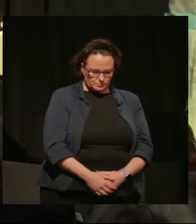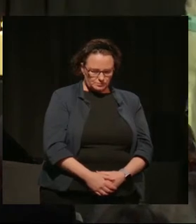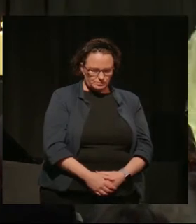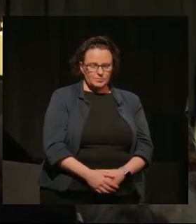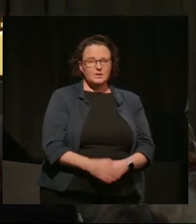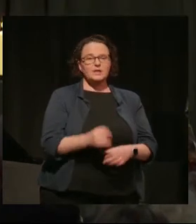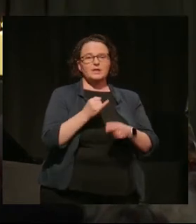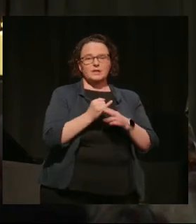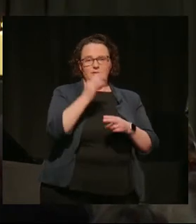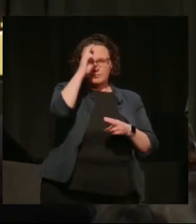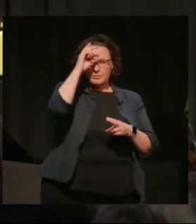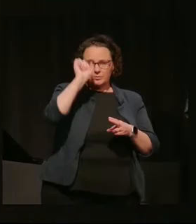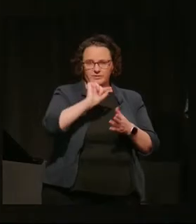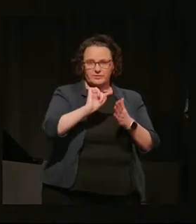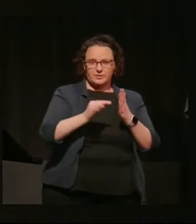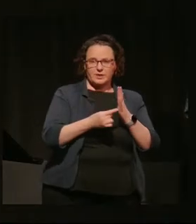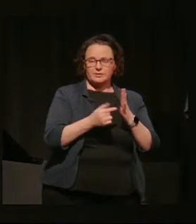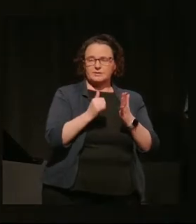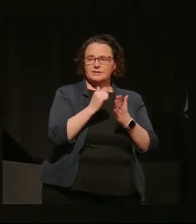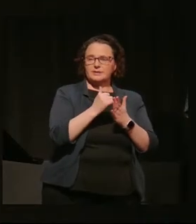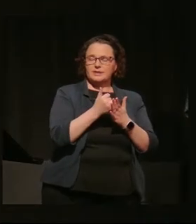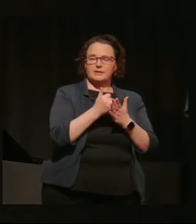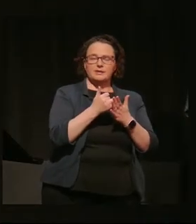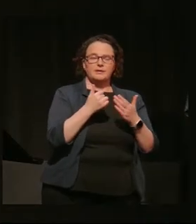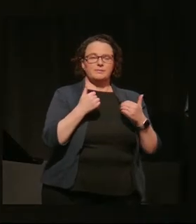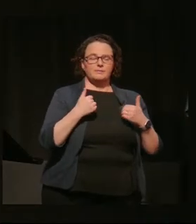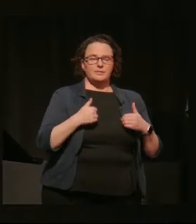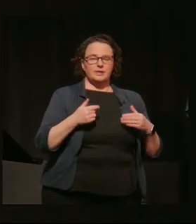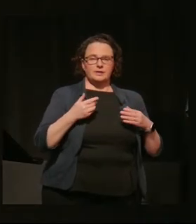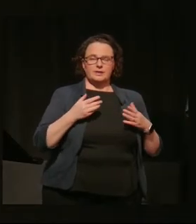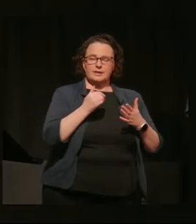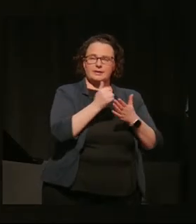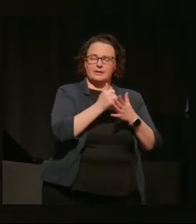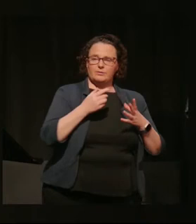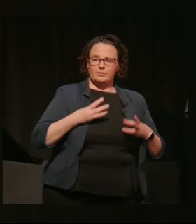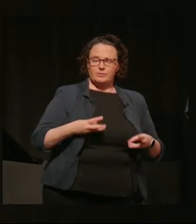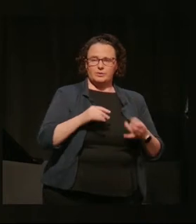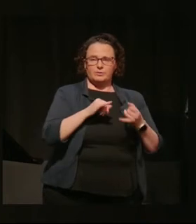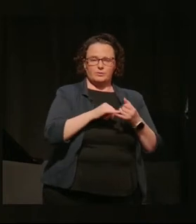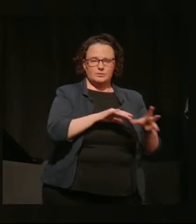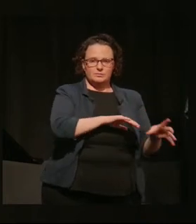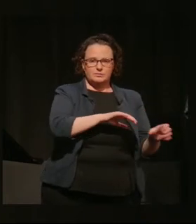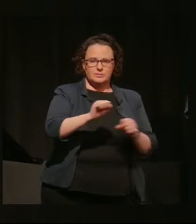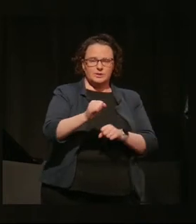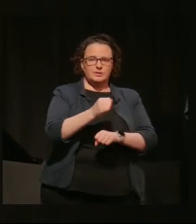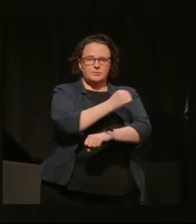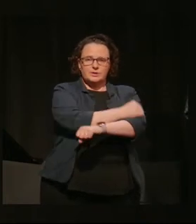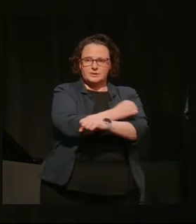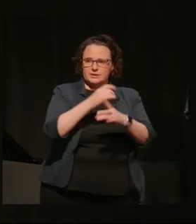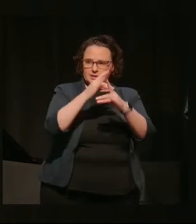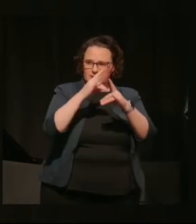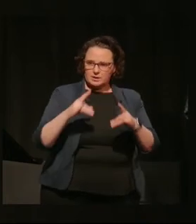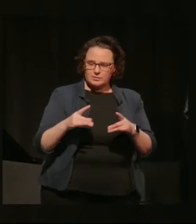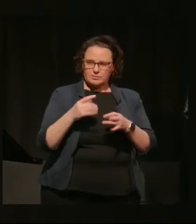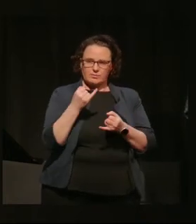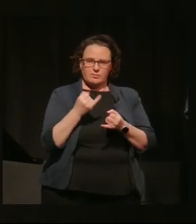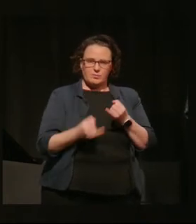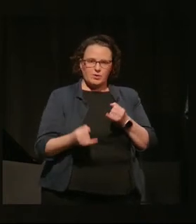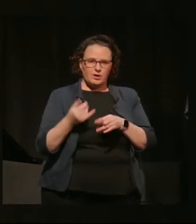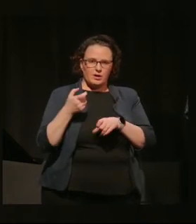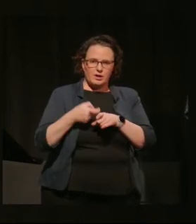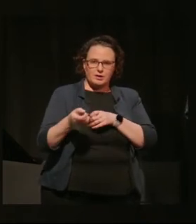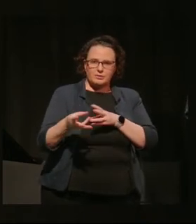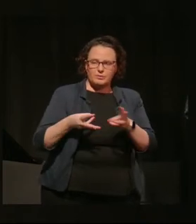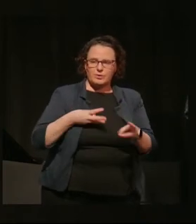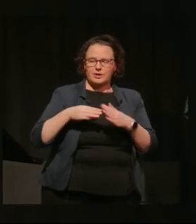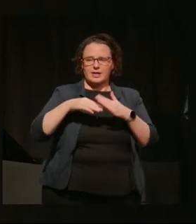In memory of the thousands of gay men and women who were imprisoned in concentration camps, where they were subjected to harder work, less